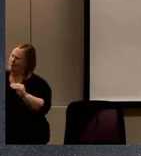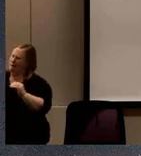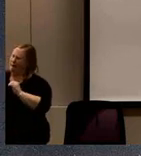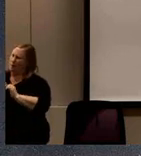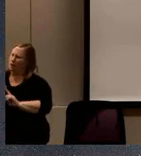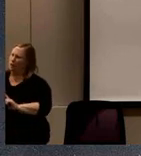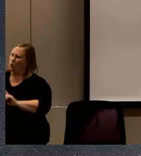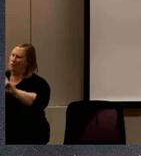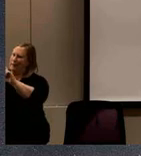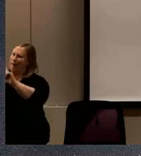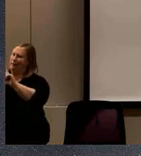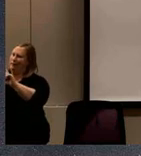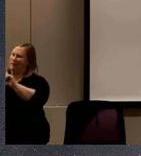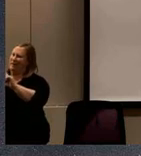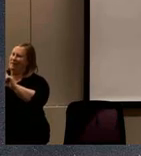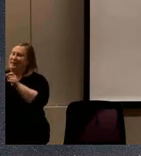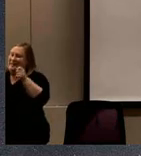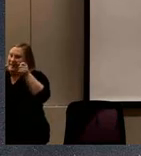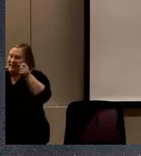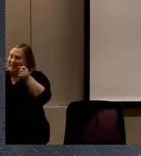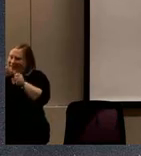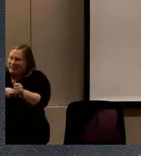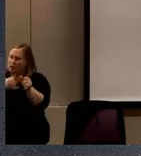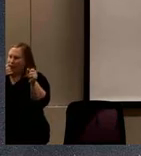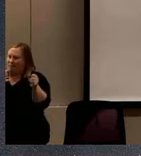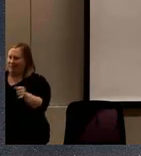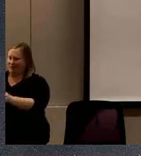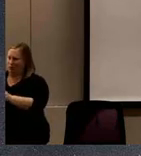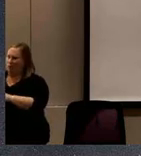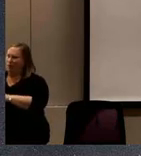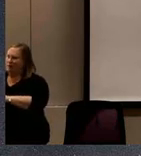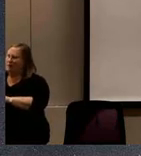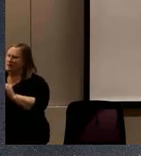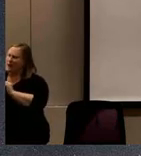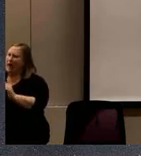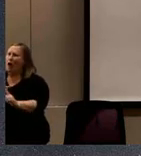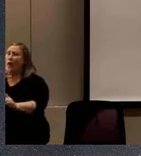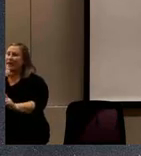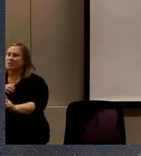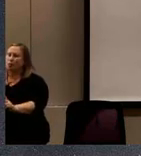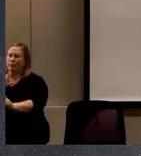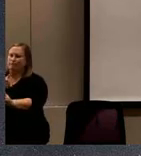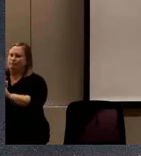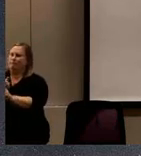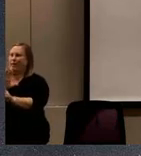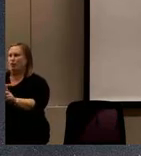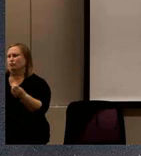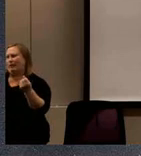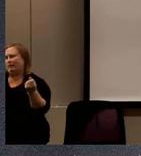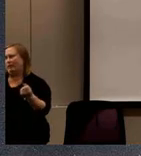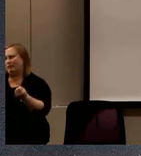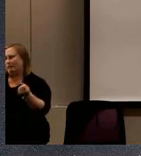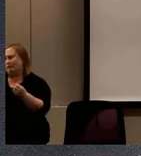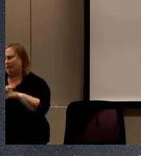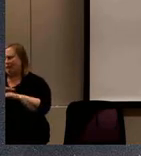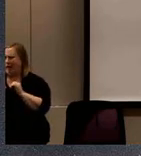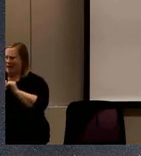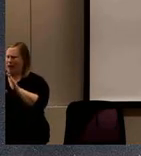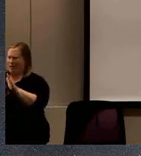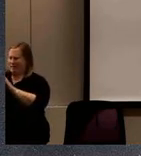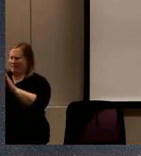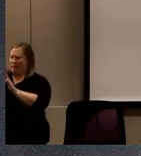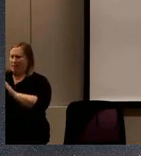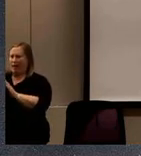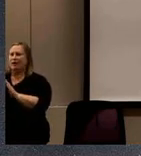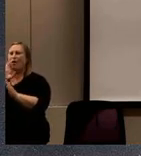unique each person is when it comes to how aging affects their driving and how they develop that. And we'll